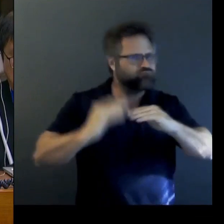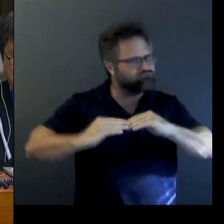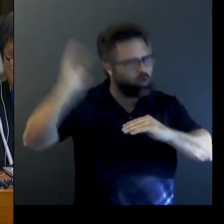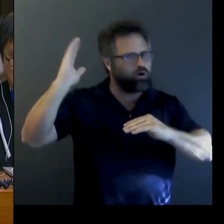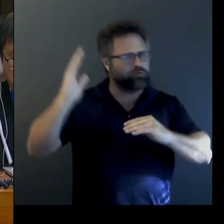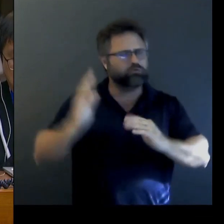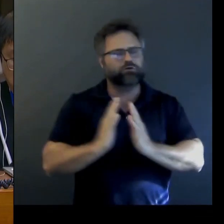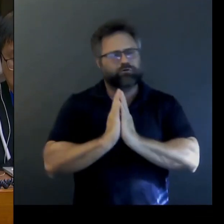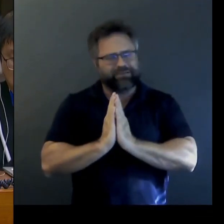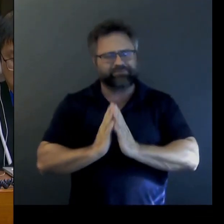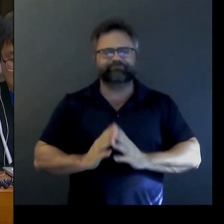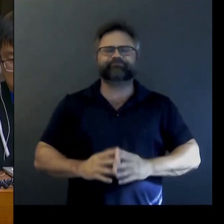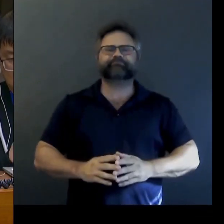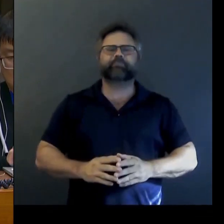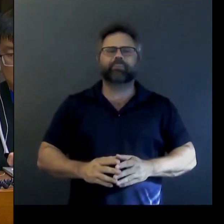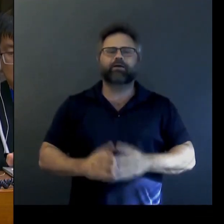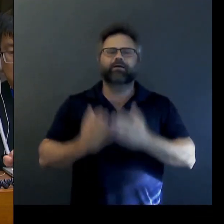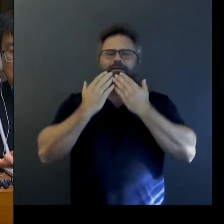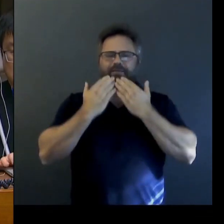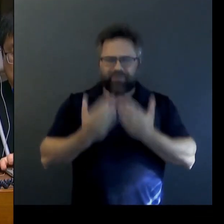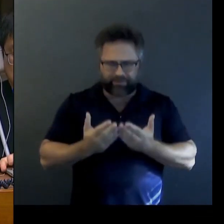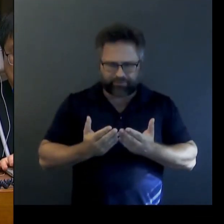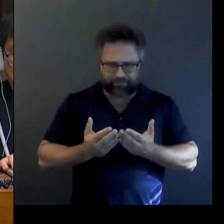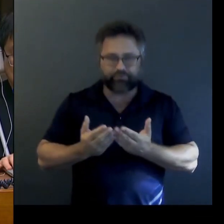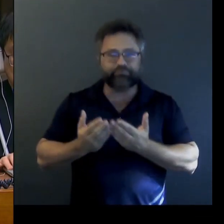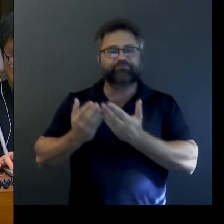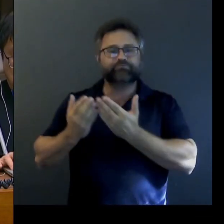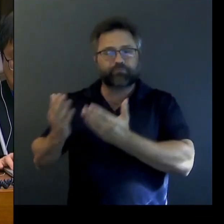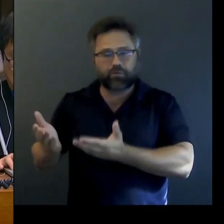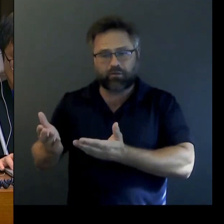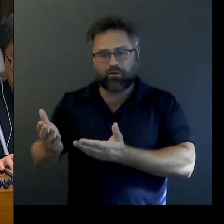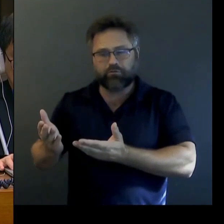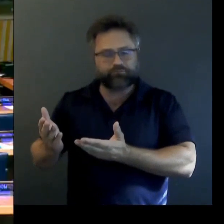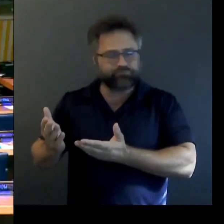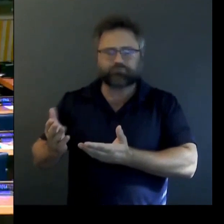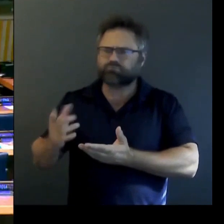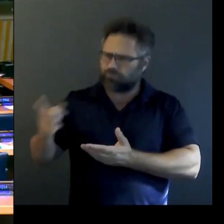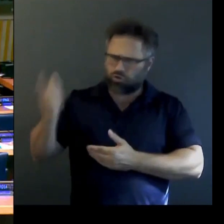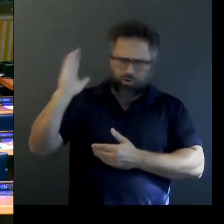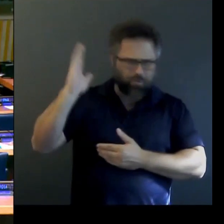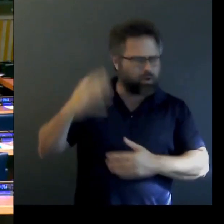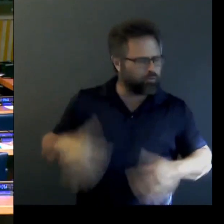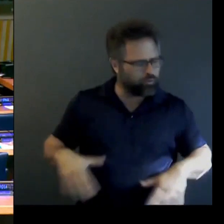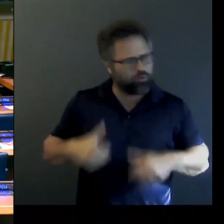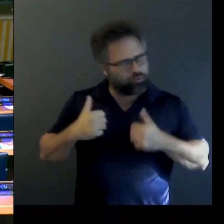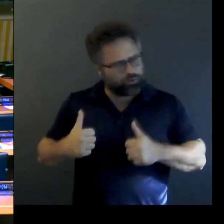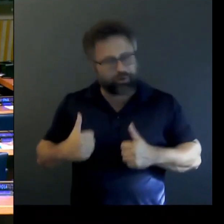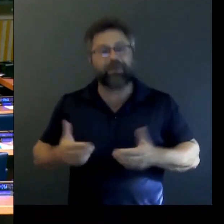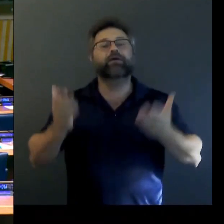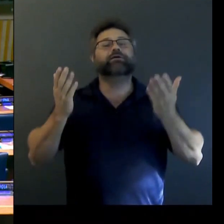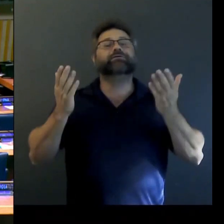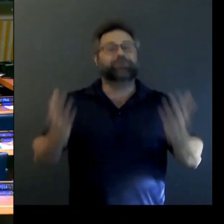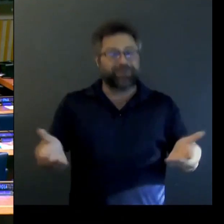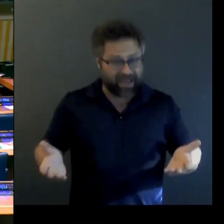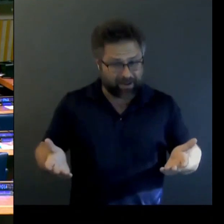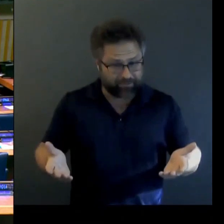Thank you, Dr. Muhammad Ali Lutfi, for the very inspiring remarks. It is finally now left to me to